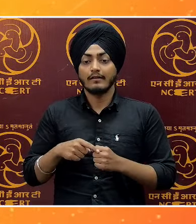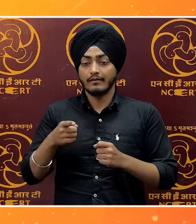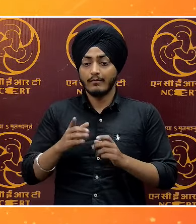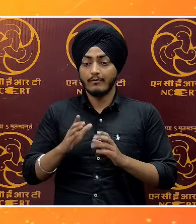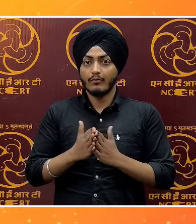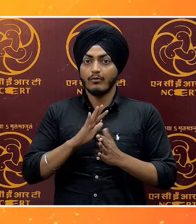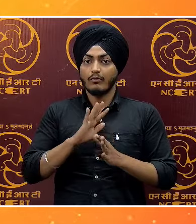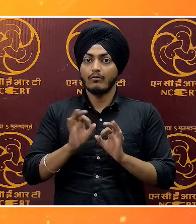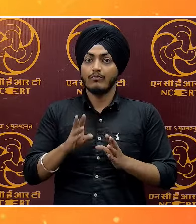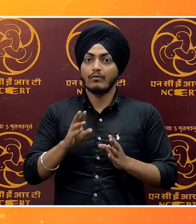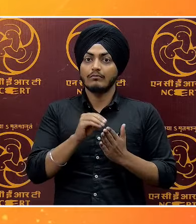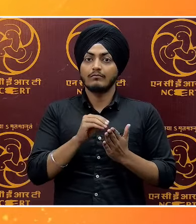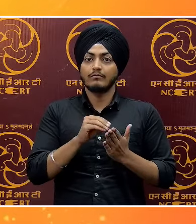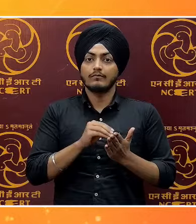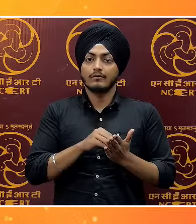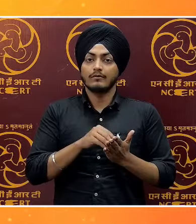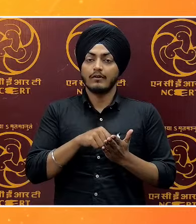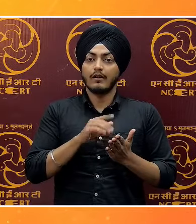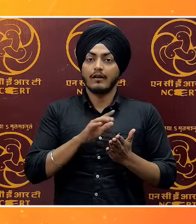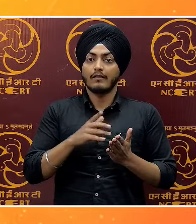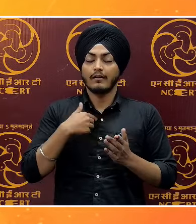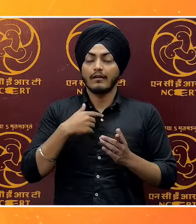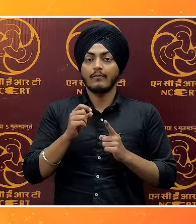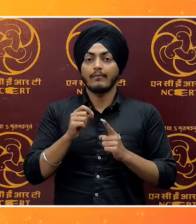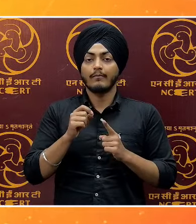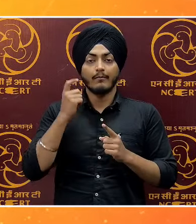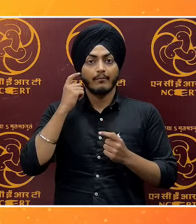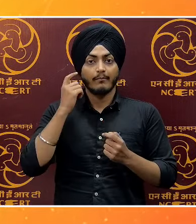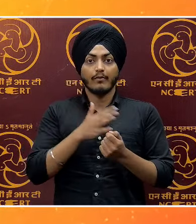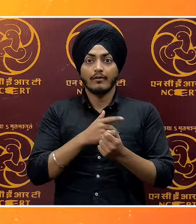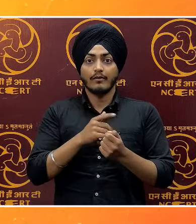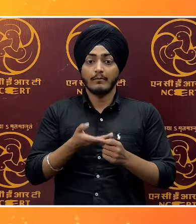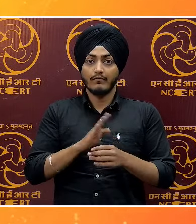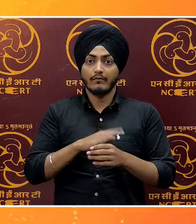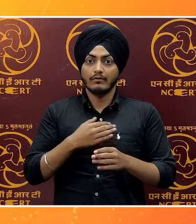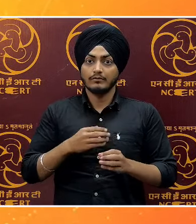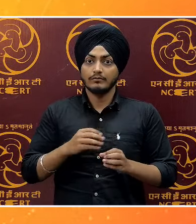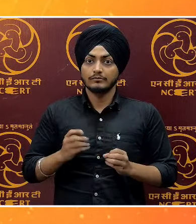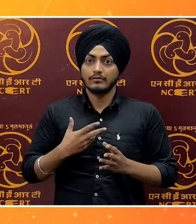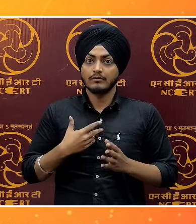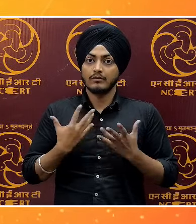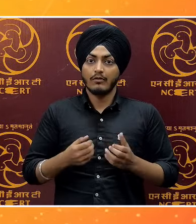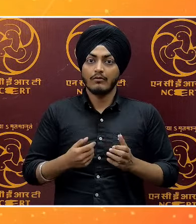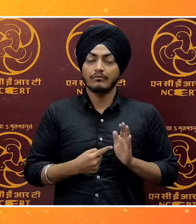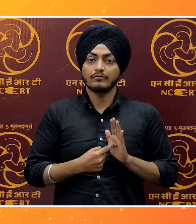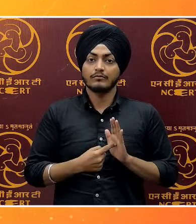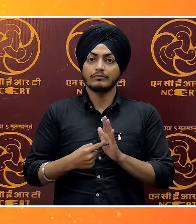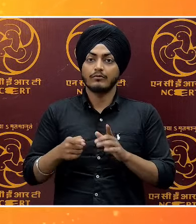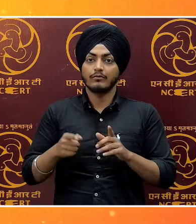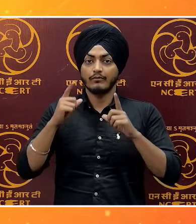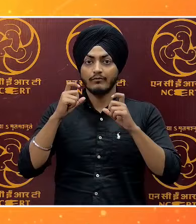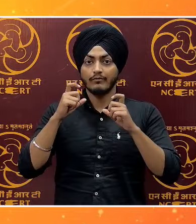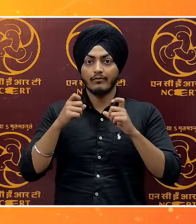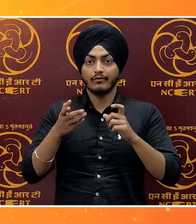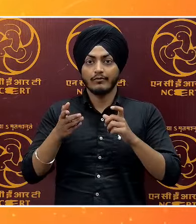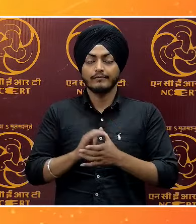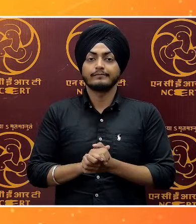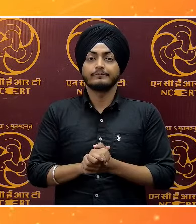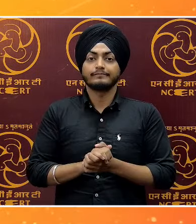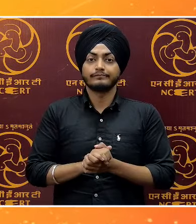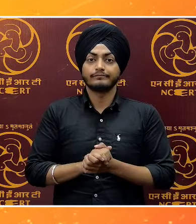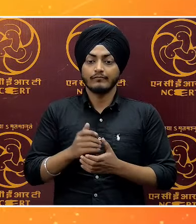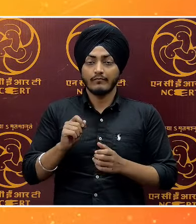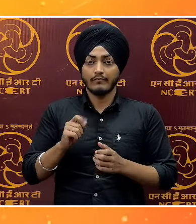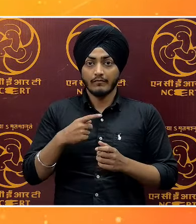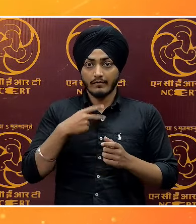the poem. So, before starting it, I am showing you a picture. So, let's read